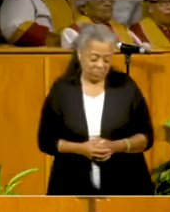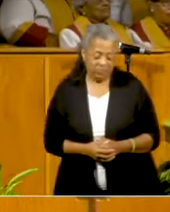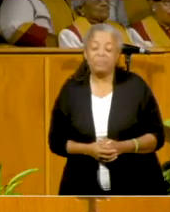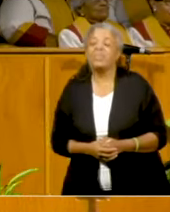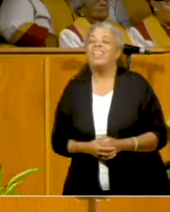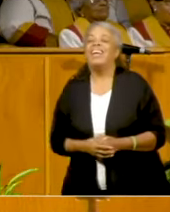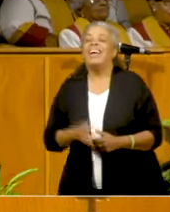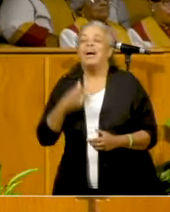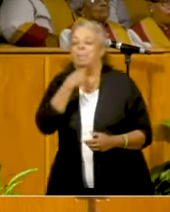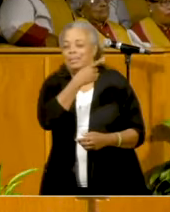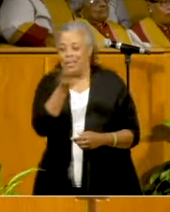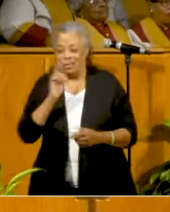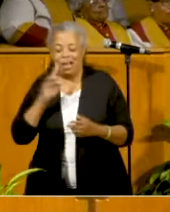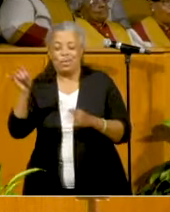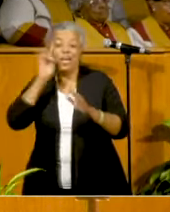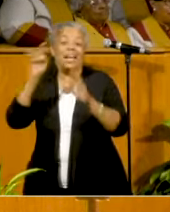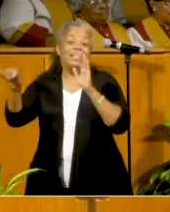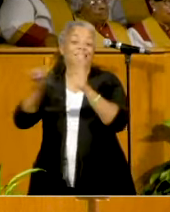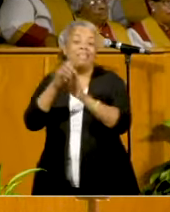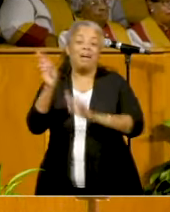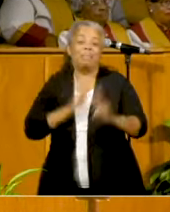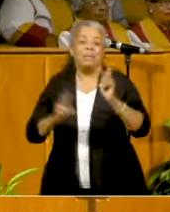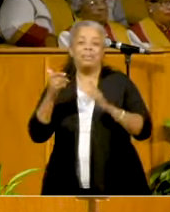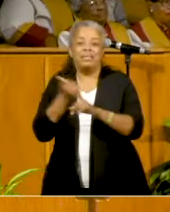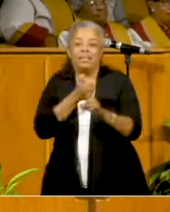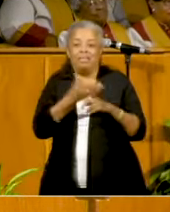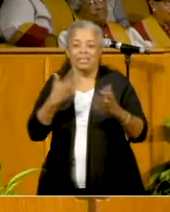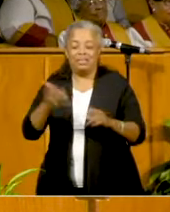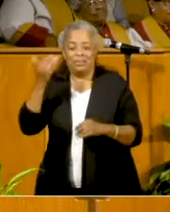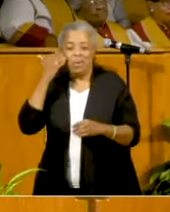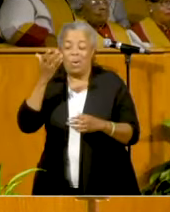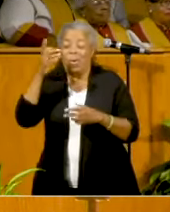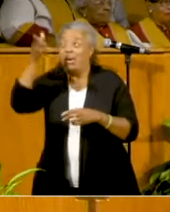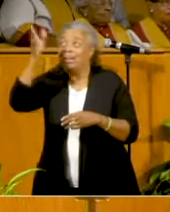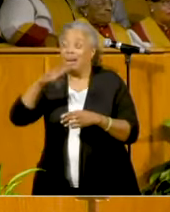Let me tell you how I can identify people who know God is covered.